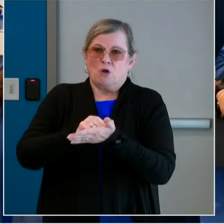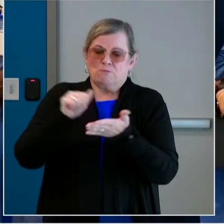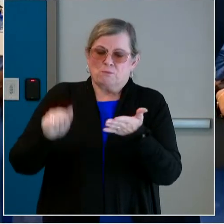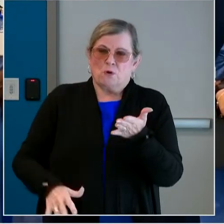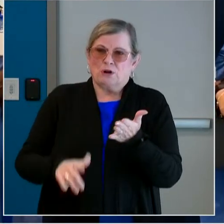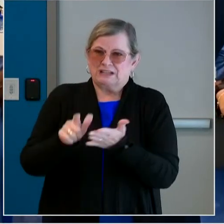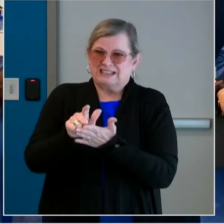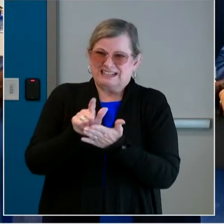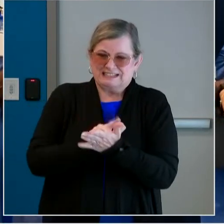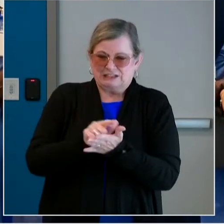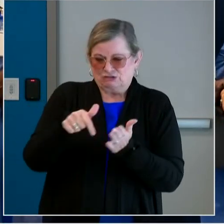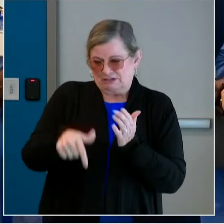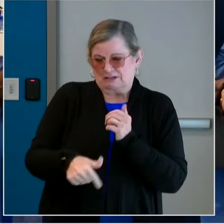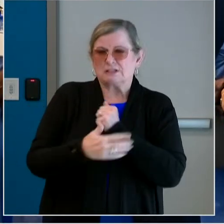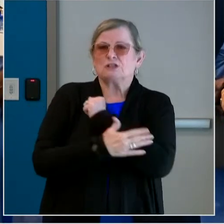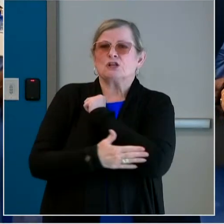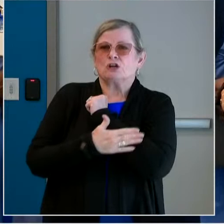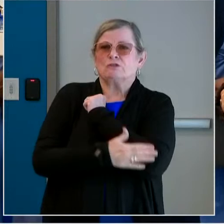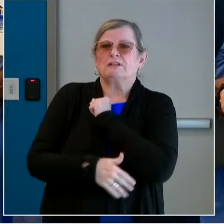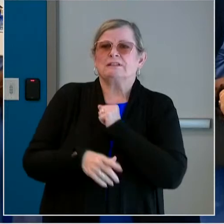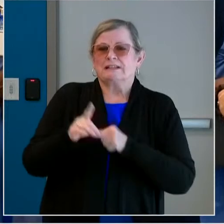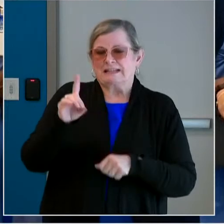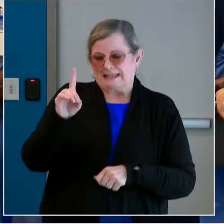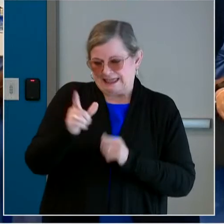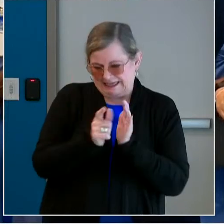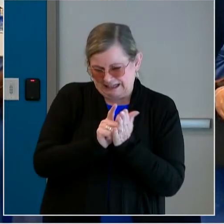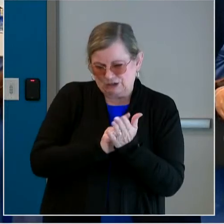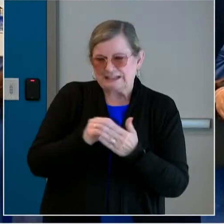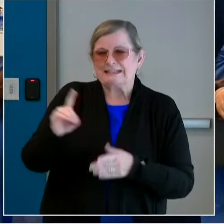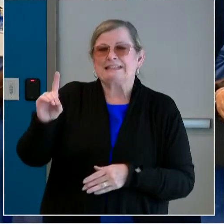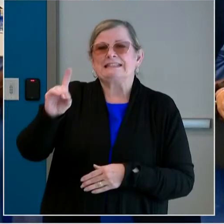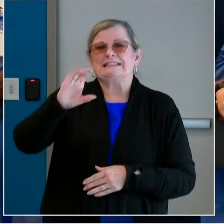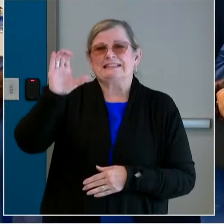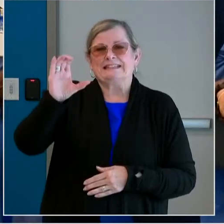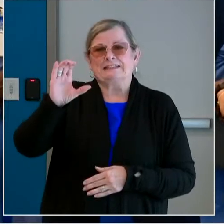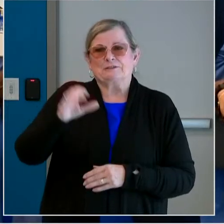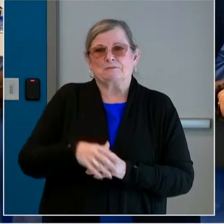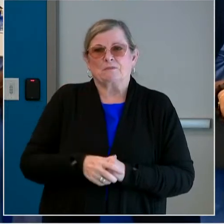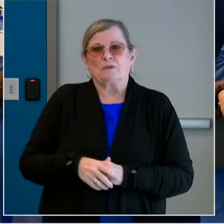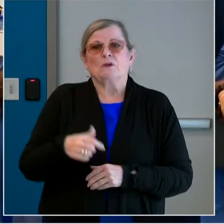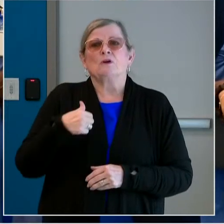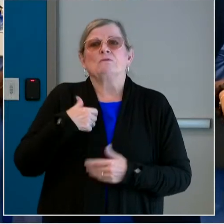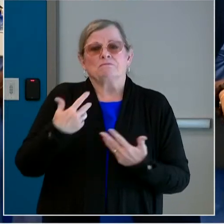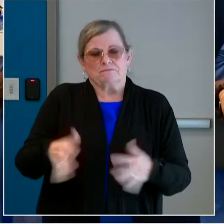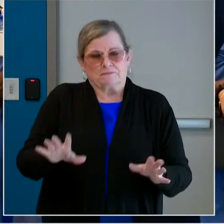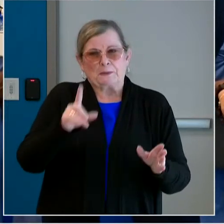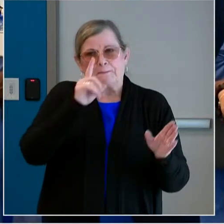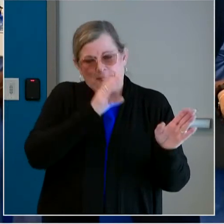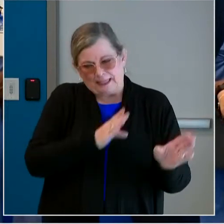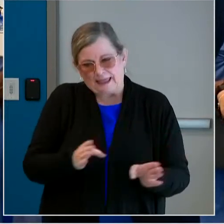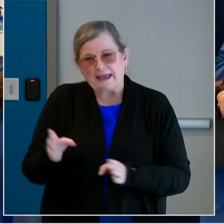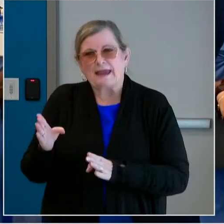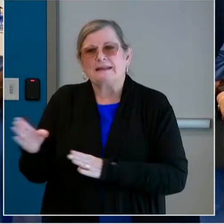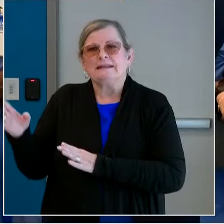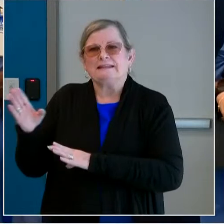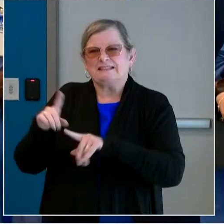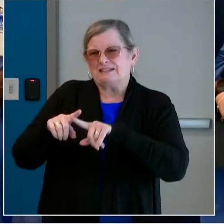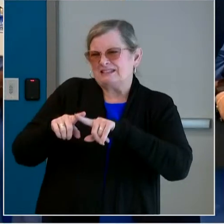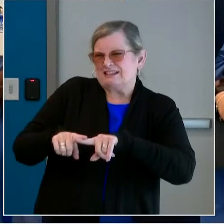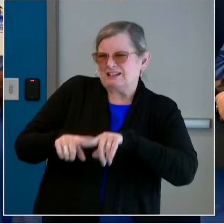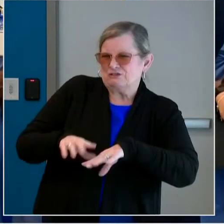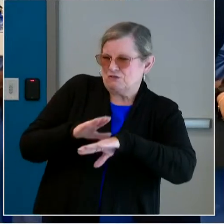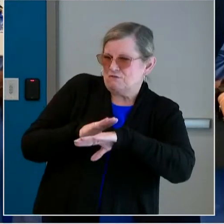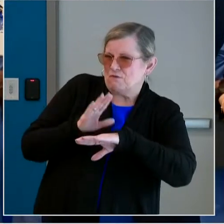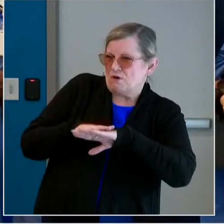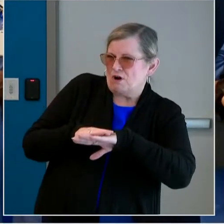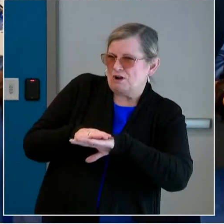of Columbia. We have been doing planning and contingencies for several years now